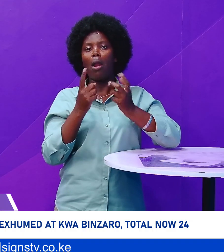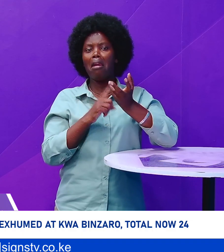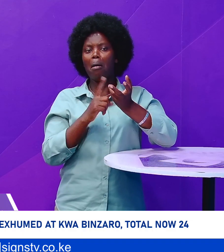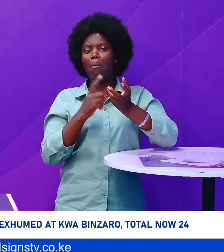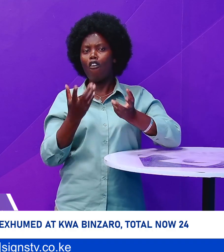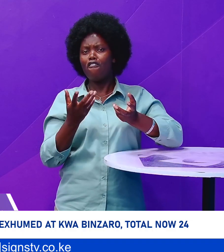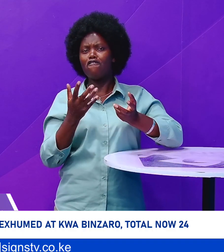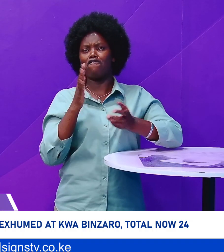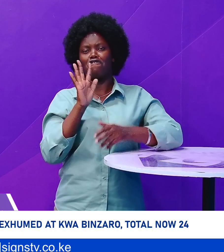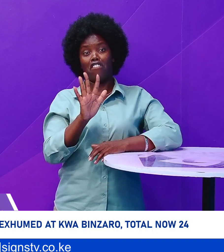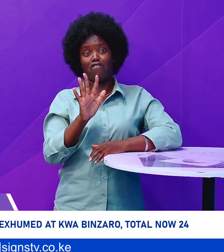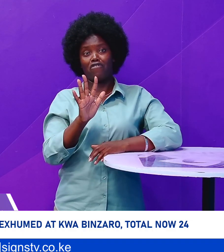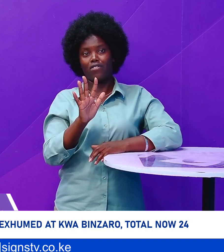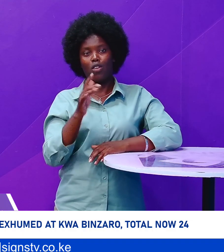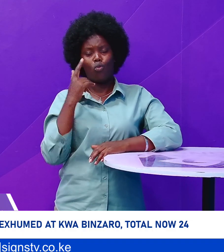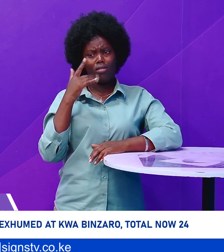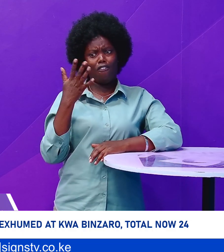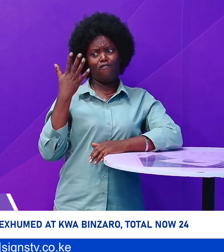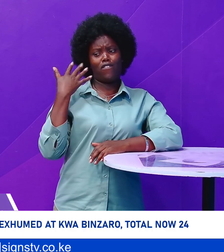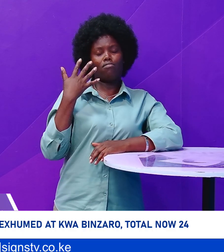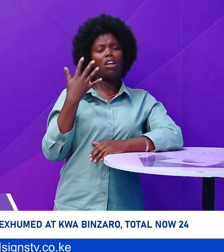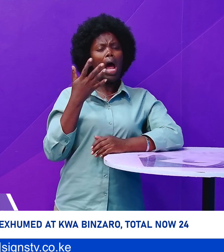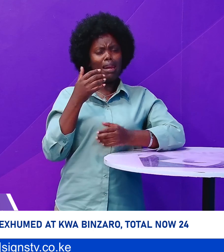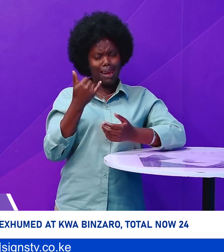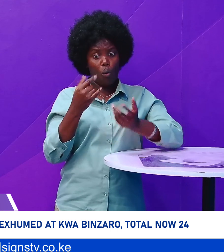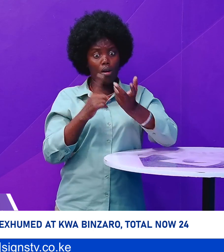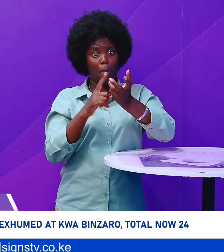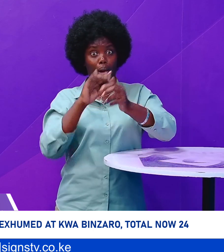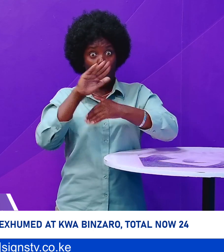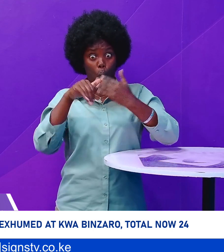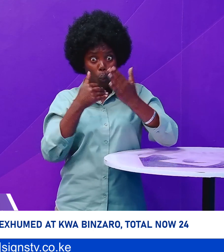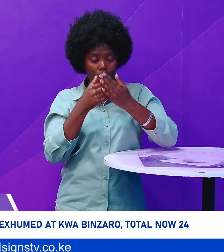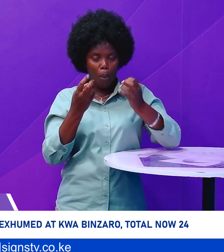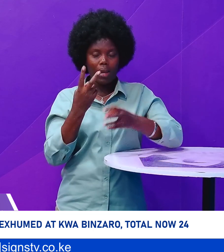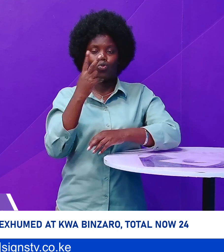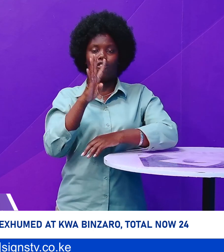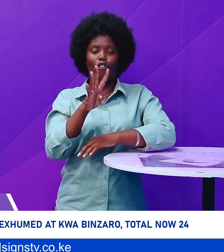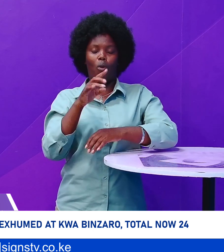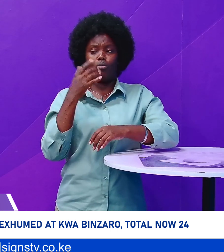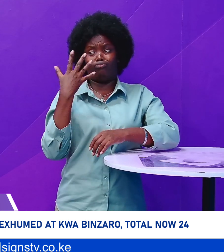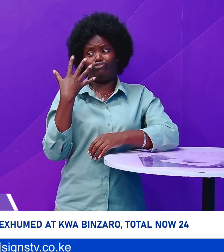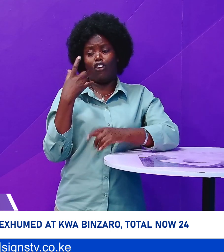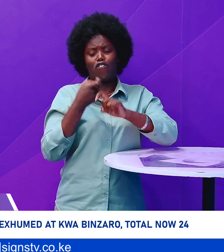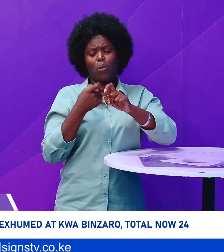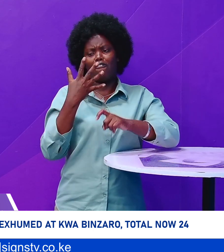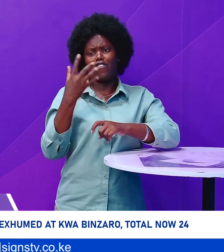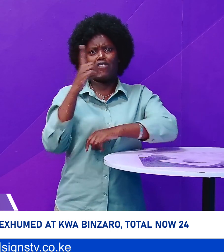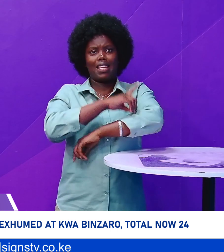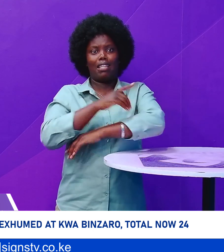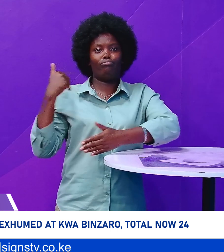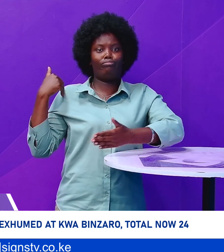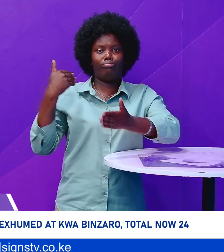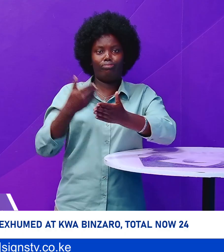County, raising the total number of bodies recovered in the past 5 days to 24.